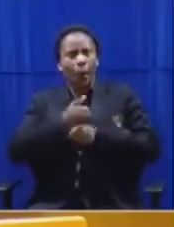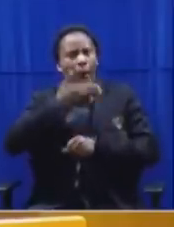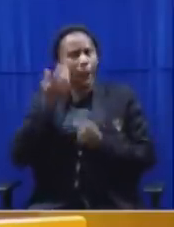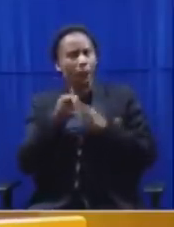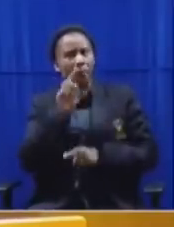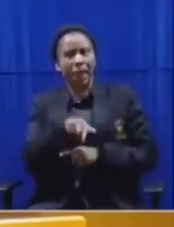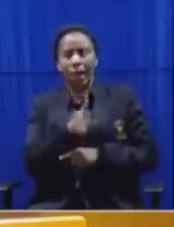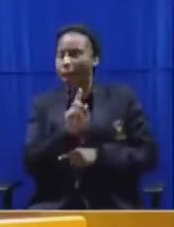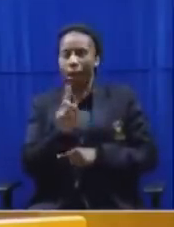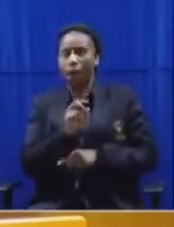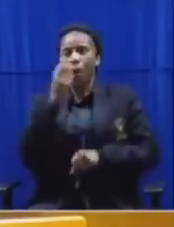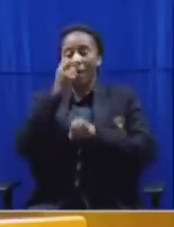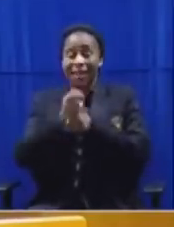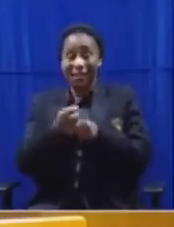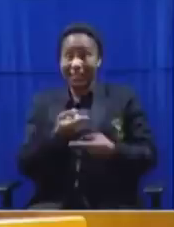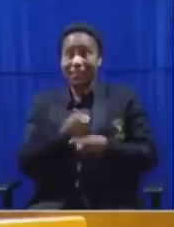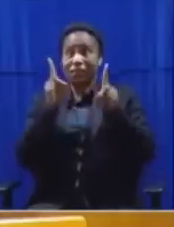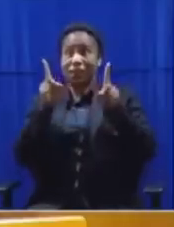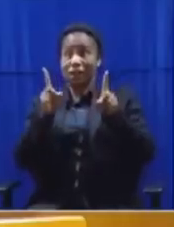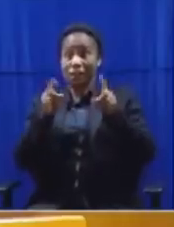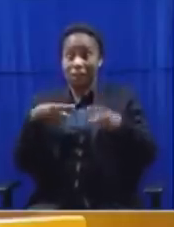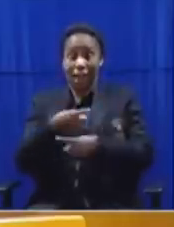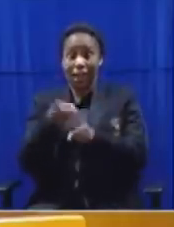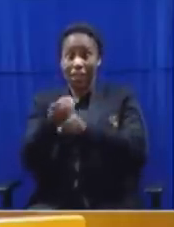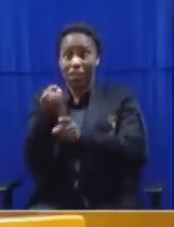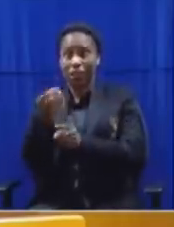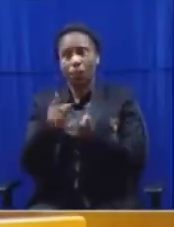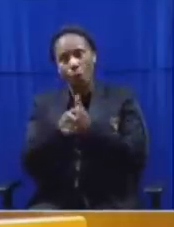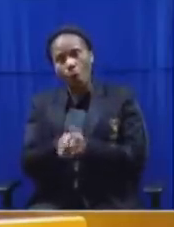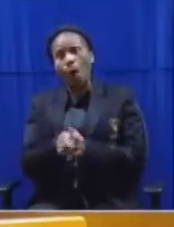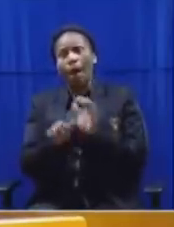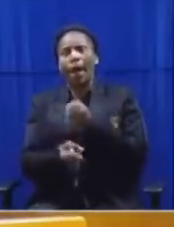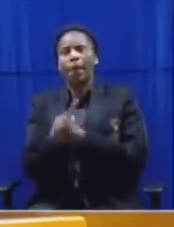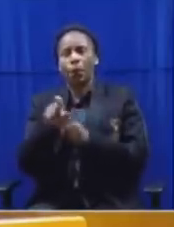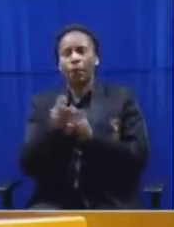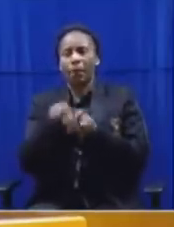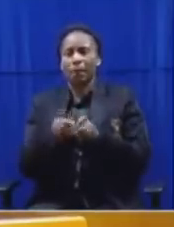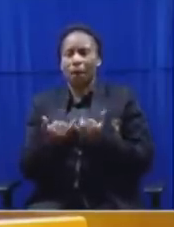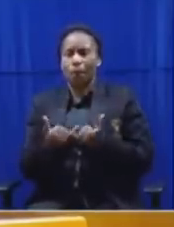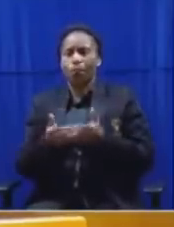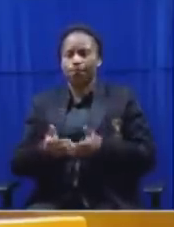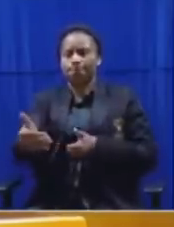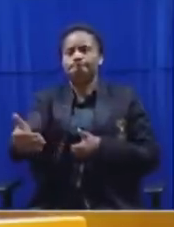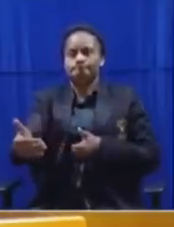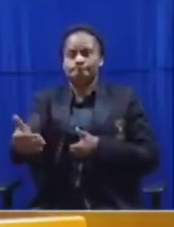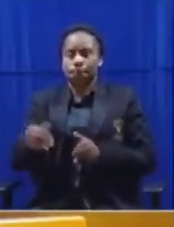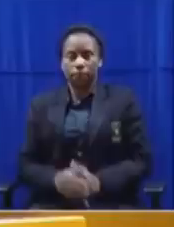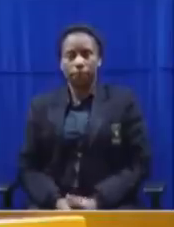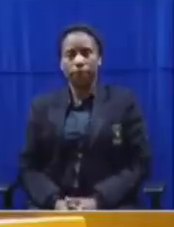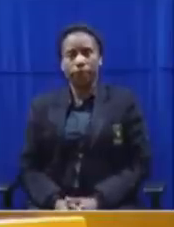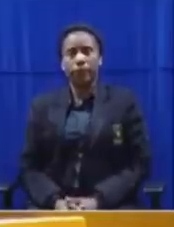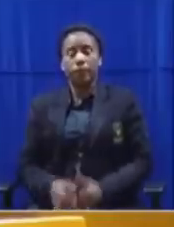So we need to give a different direction in terms of what should happen. Now the nuance is that the already